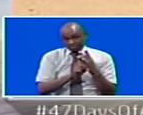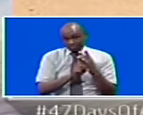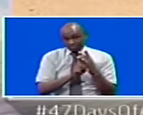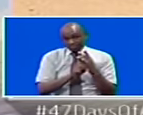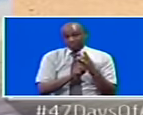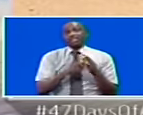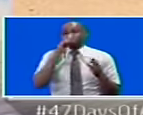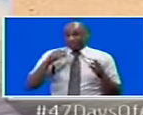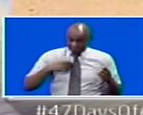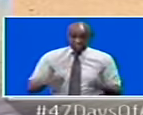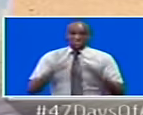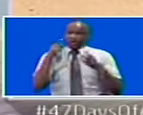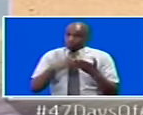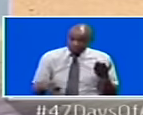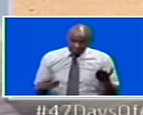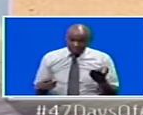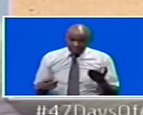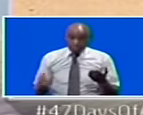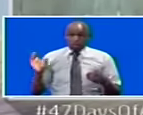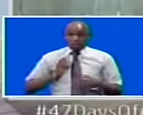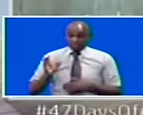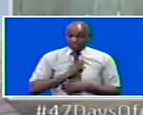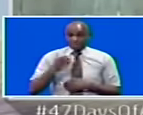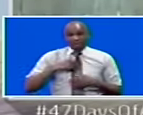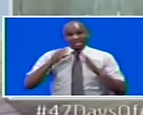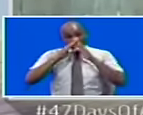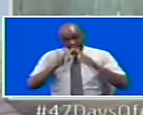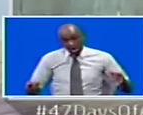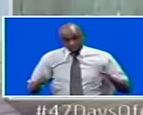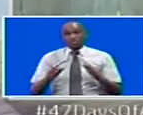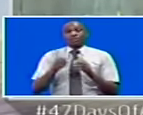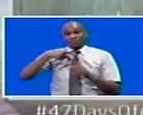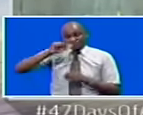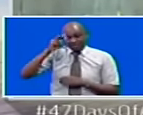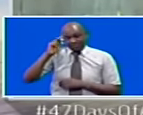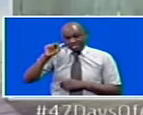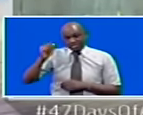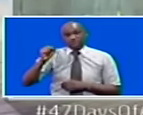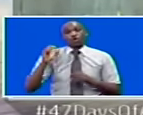A speaker also chairs a committee known as House Privileges Committee.